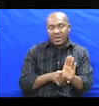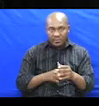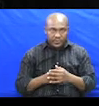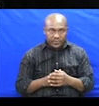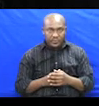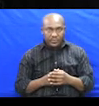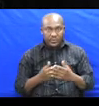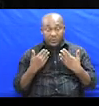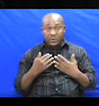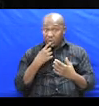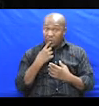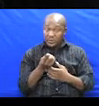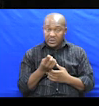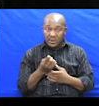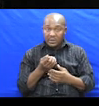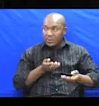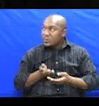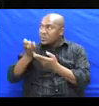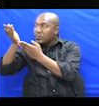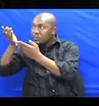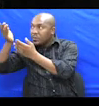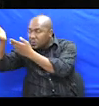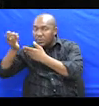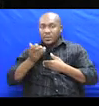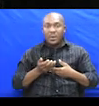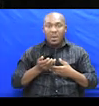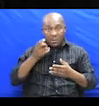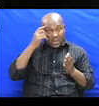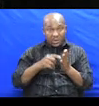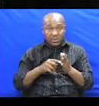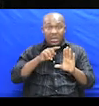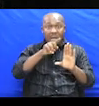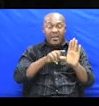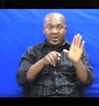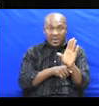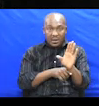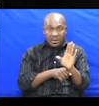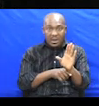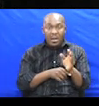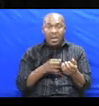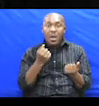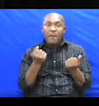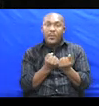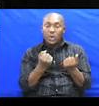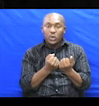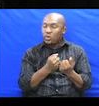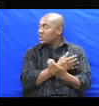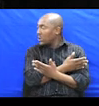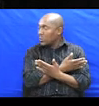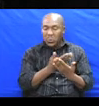words, it's fair to say that by an import-export oriented economy, that